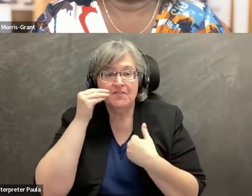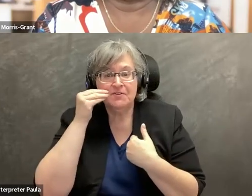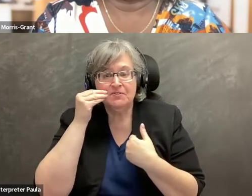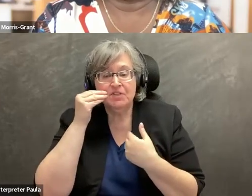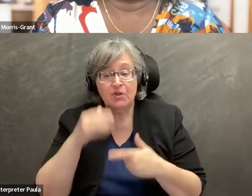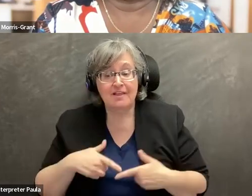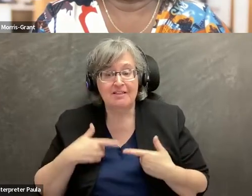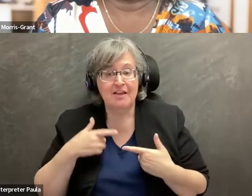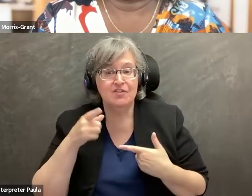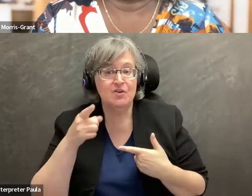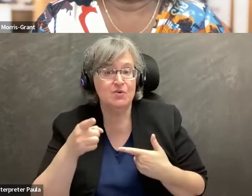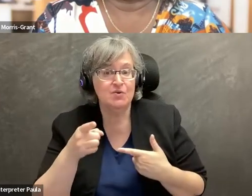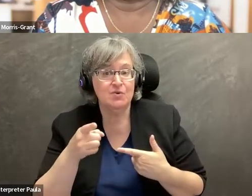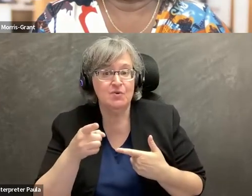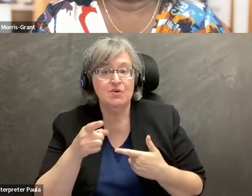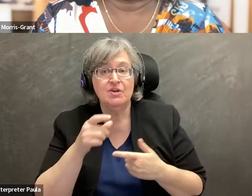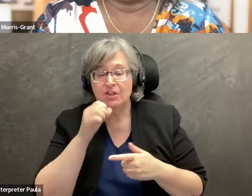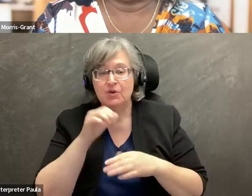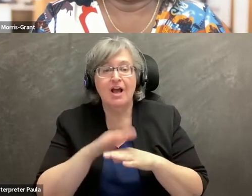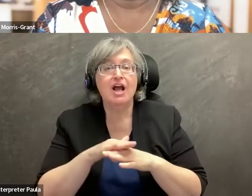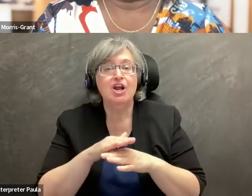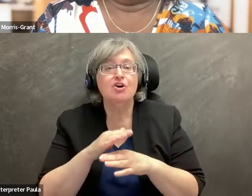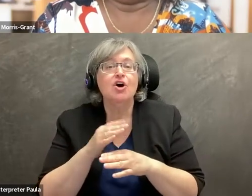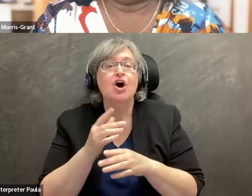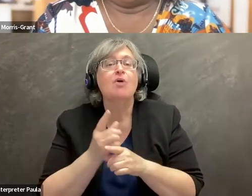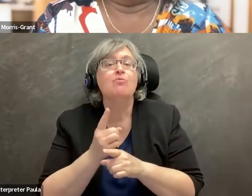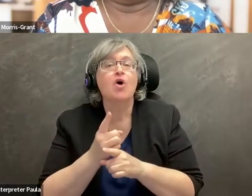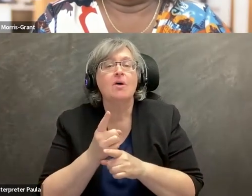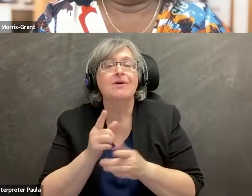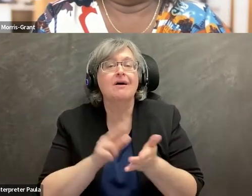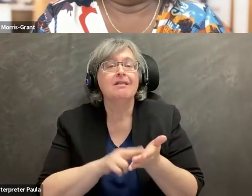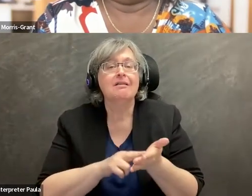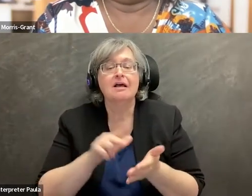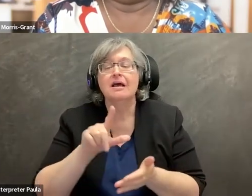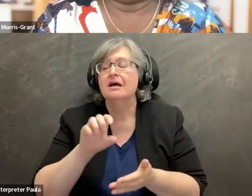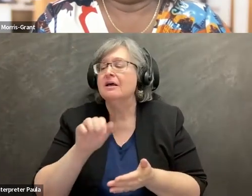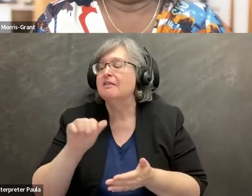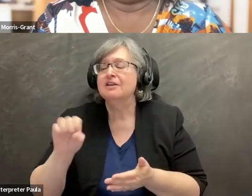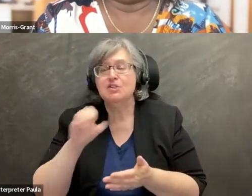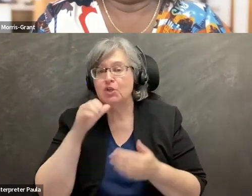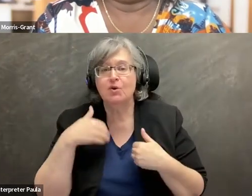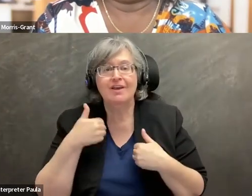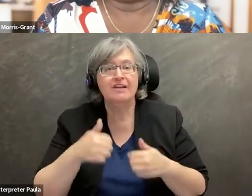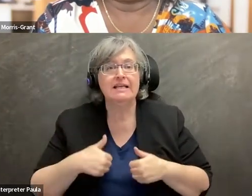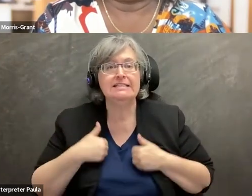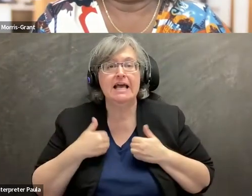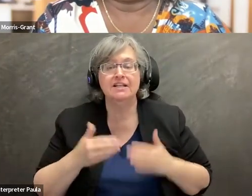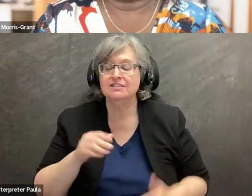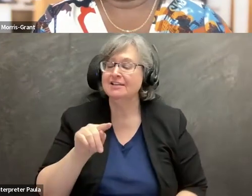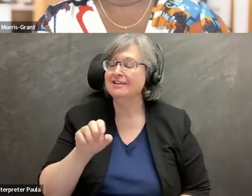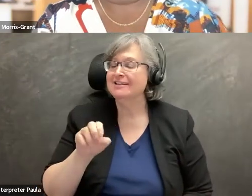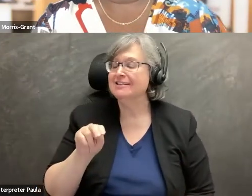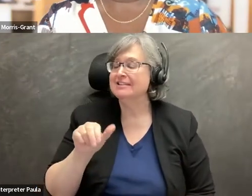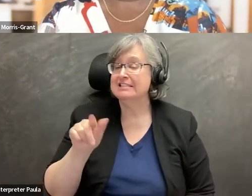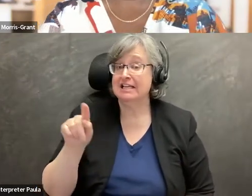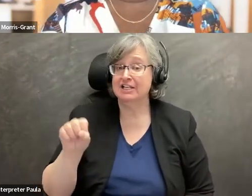they live there, but they're not on a proper lease, so they don't have any tenants' rights or whatnot. And as a result, landlords can take